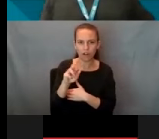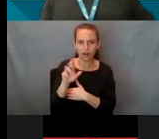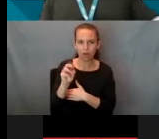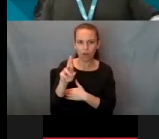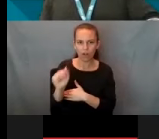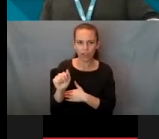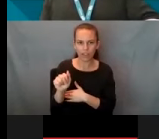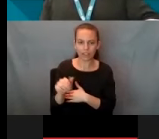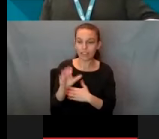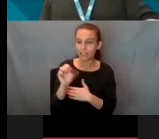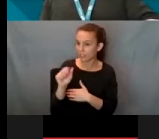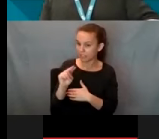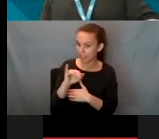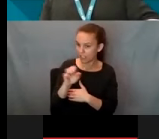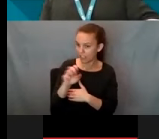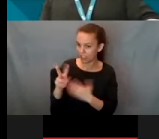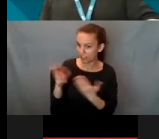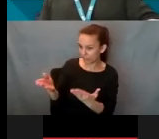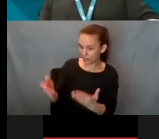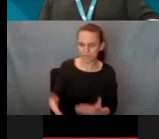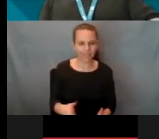Hello, good morning and good evening.